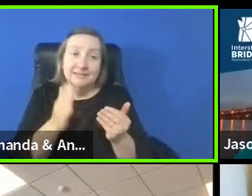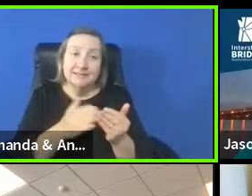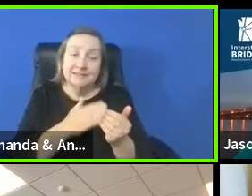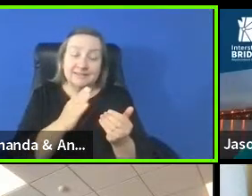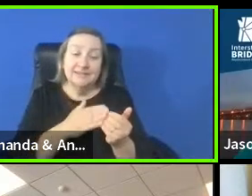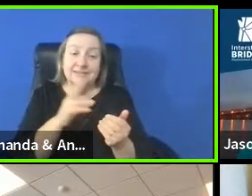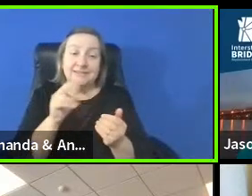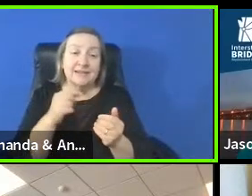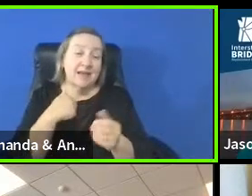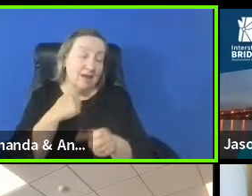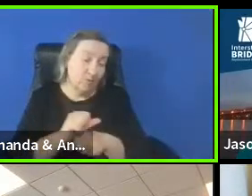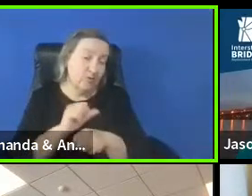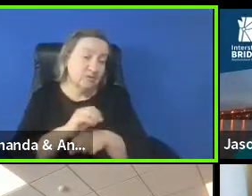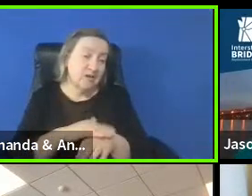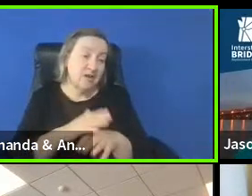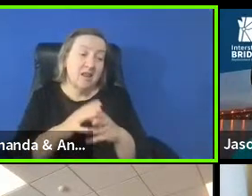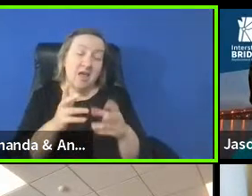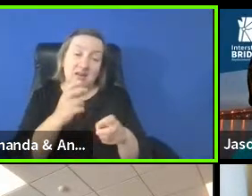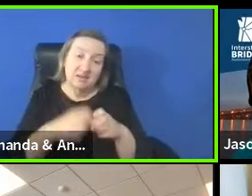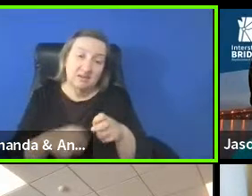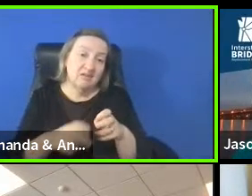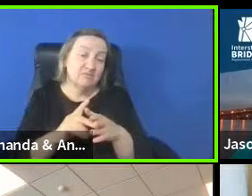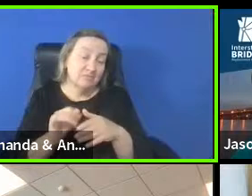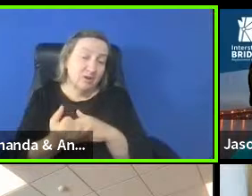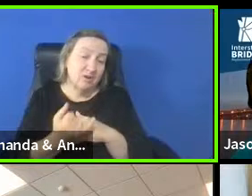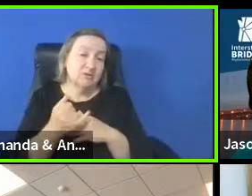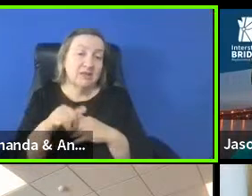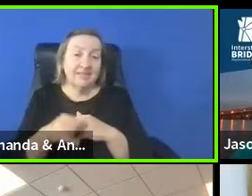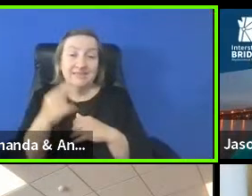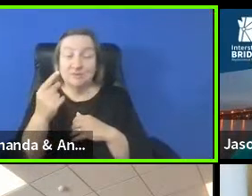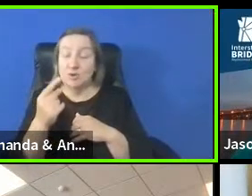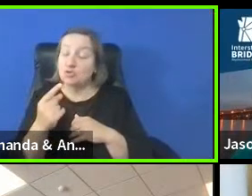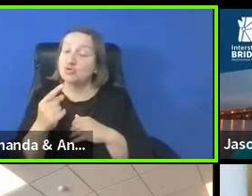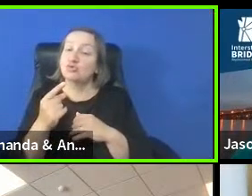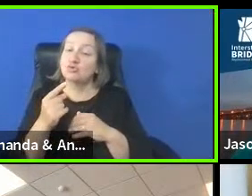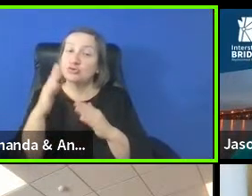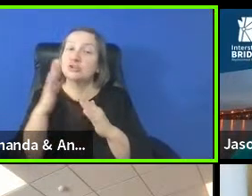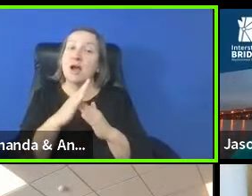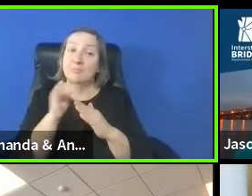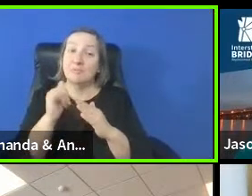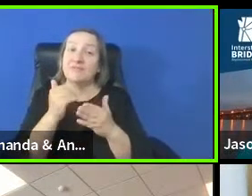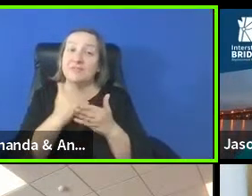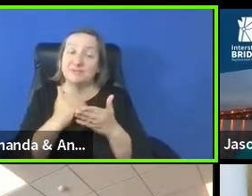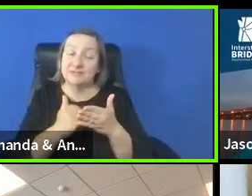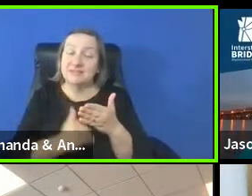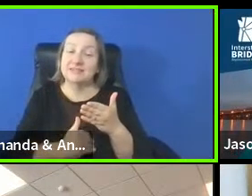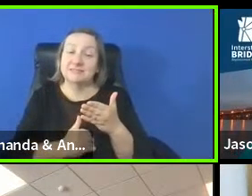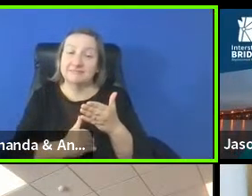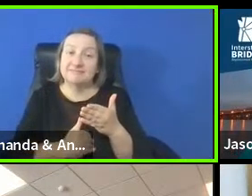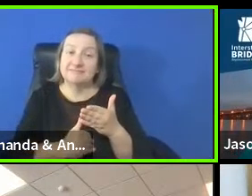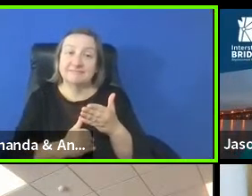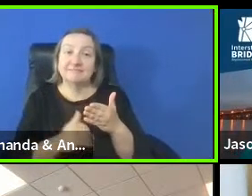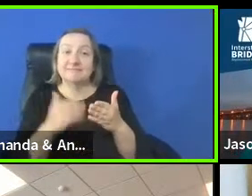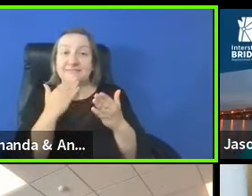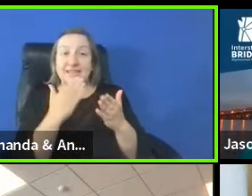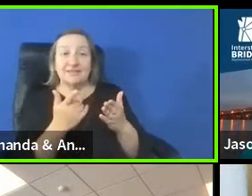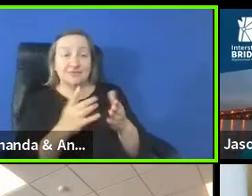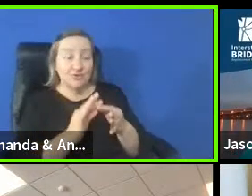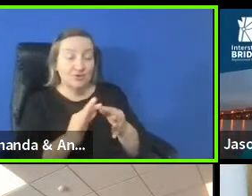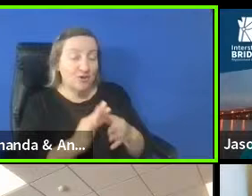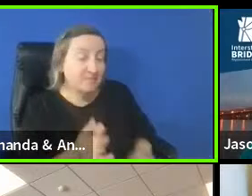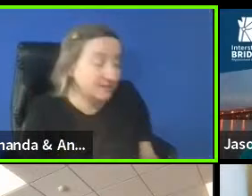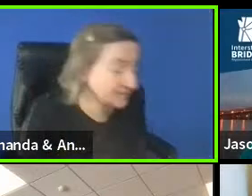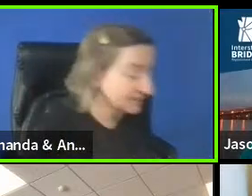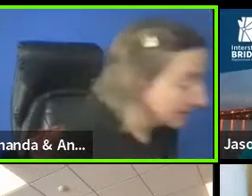And I've worked on a lot of tough projects, and this one is at the top of that list. So thanks for the comments.